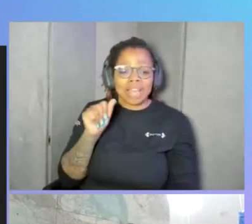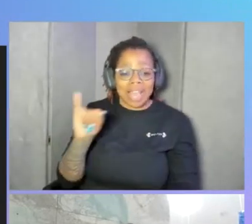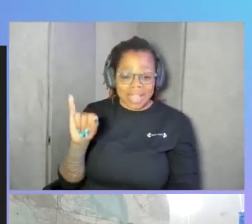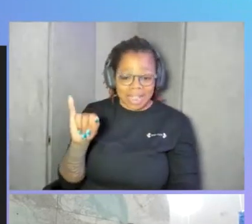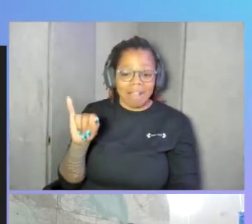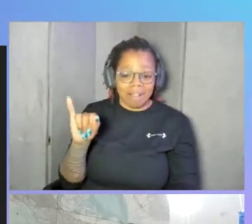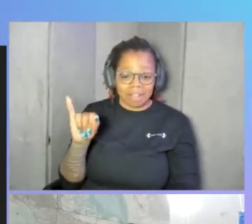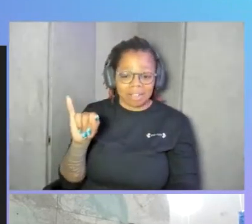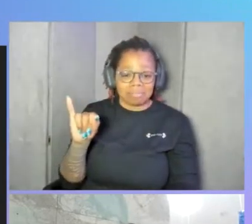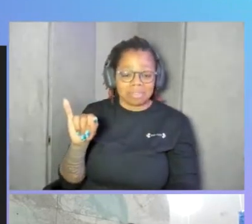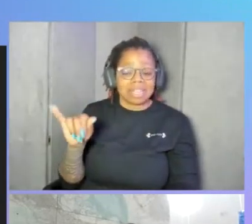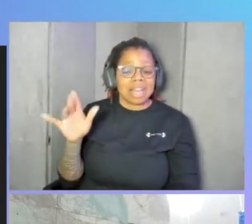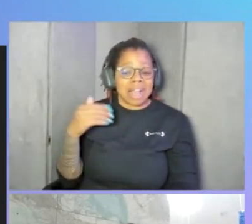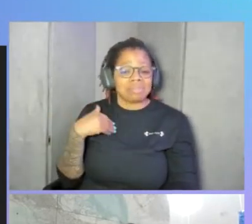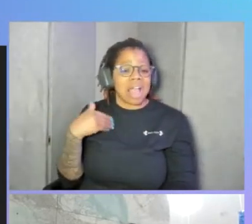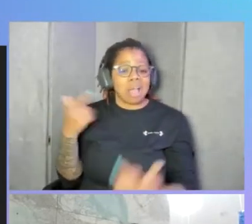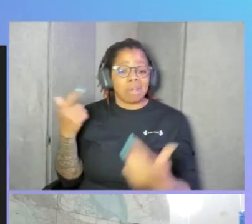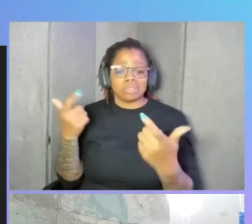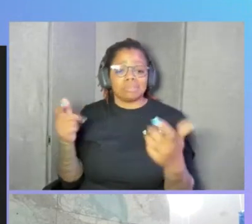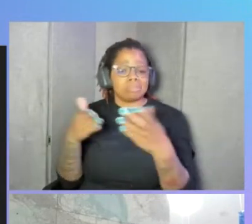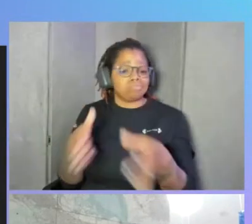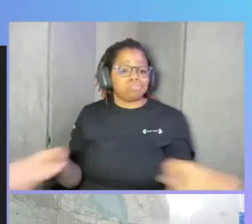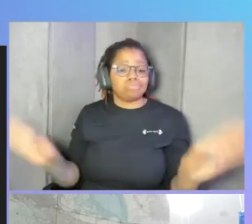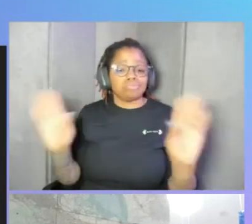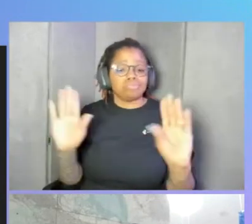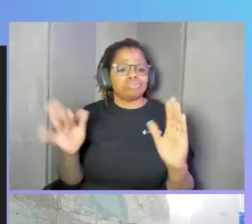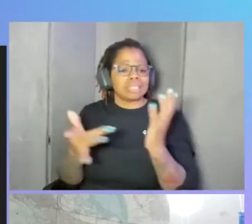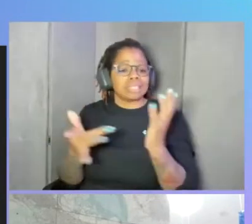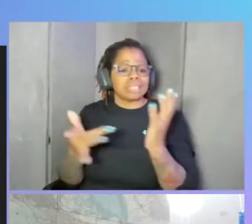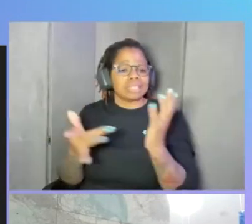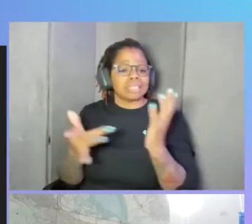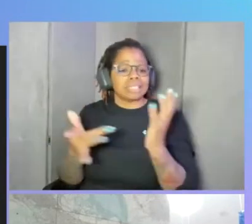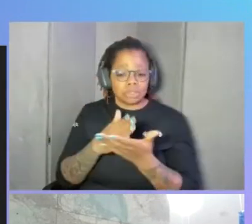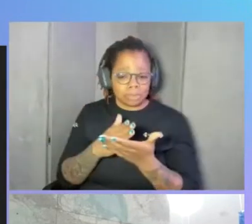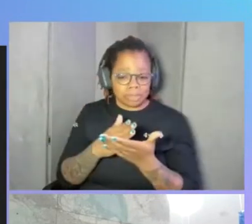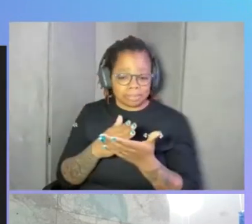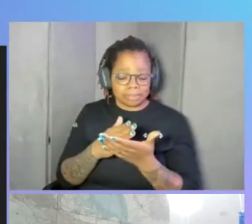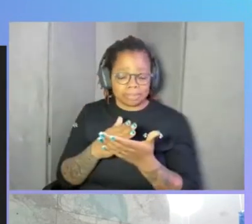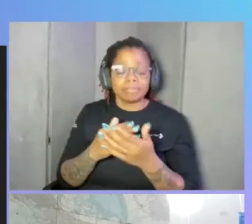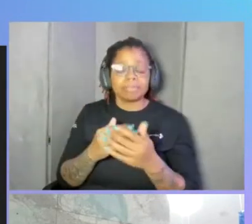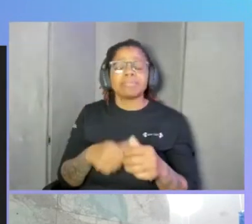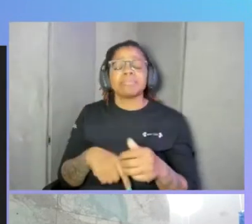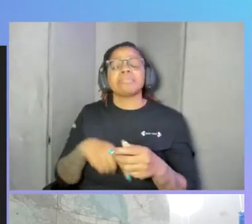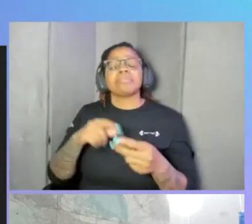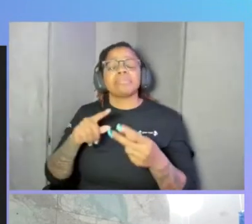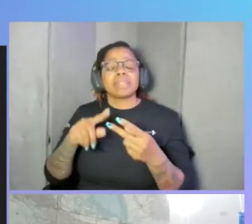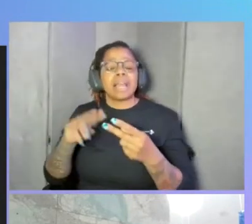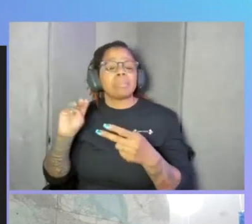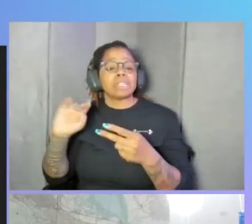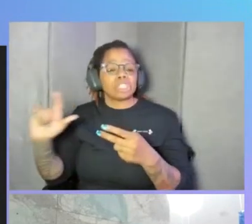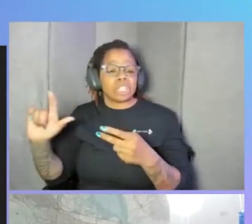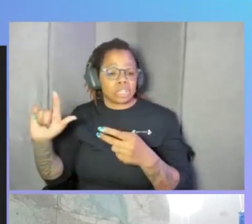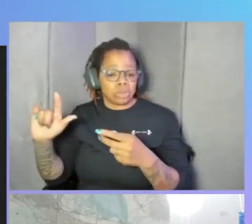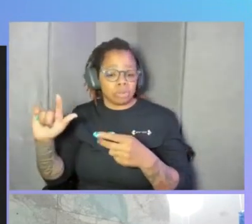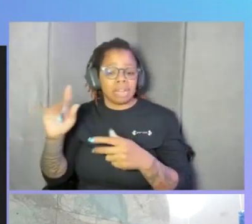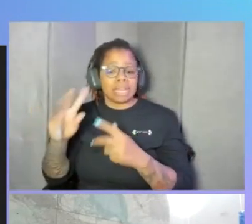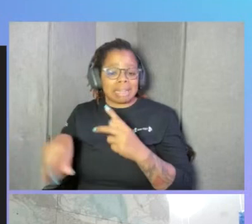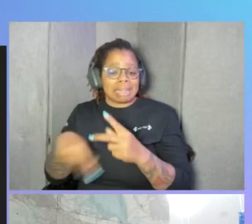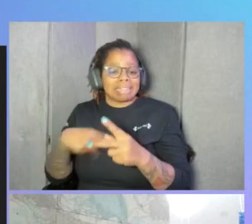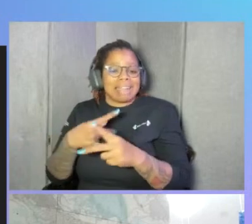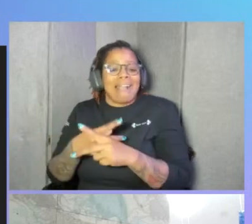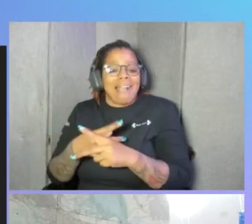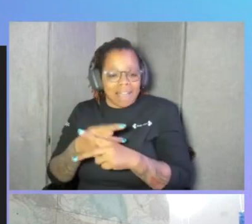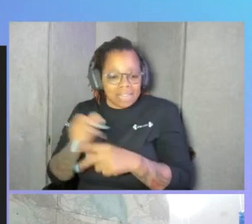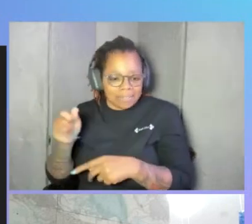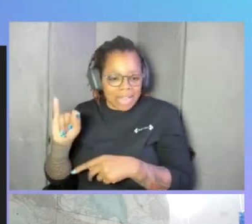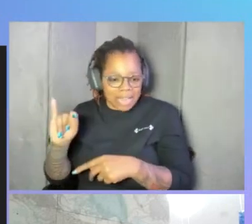big overarching technological piece. Then machine learning, which is a type of AI. So what I've